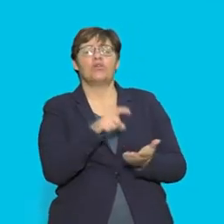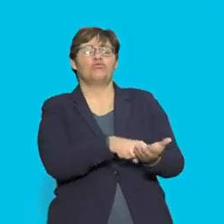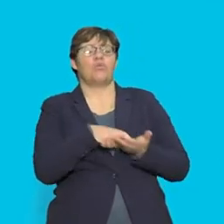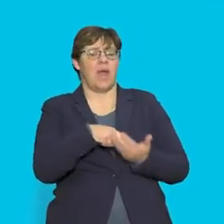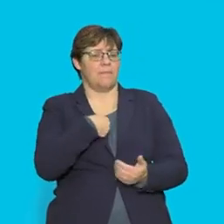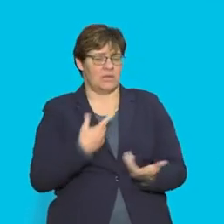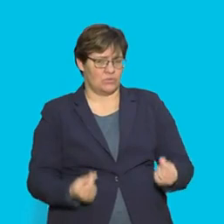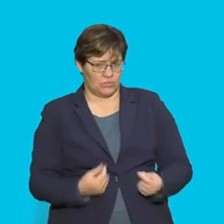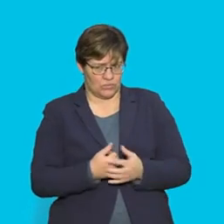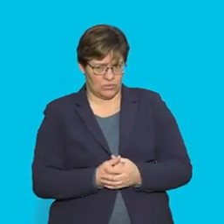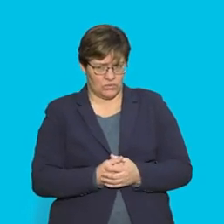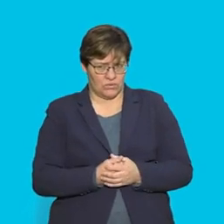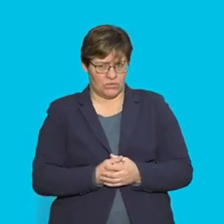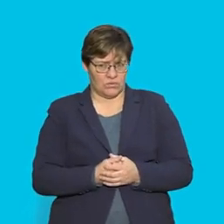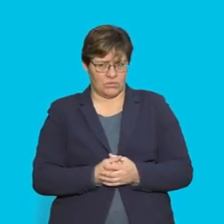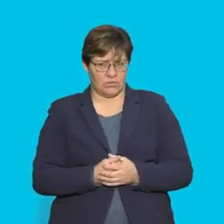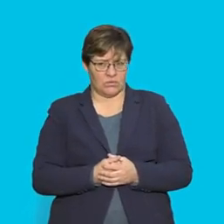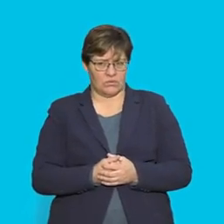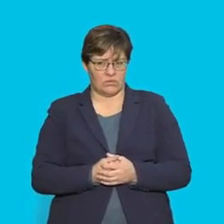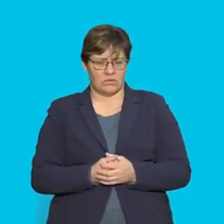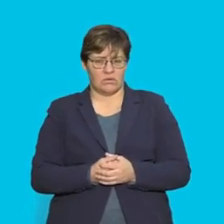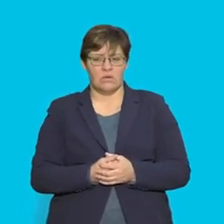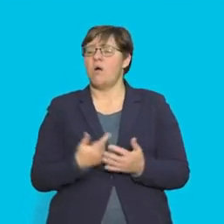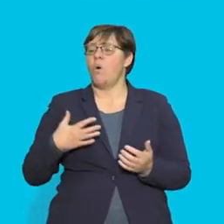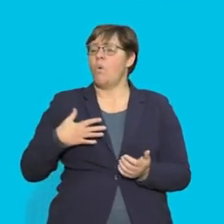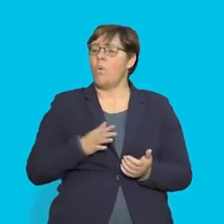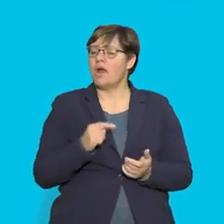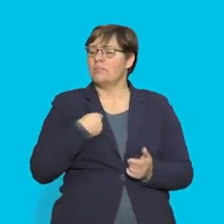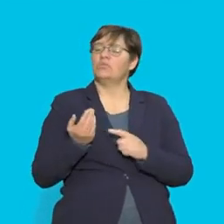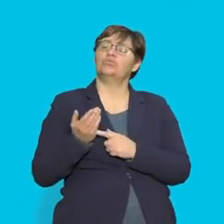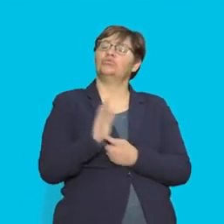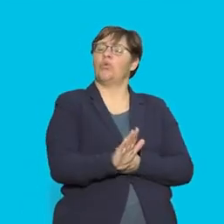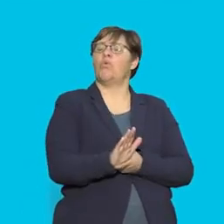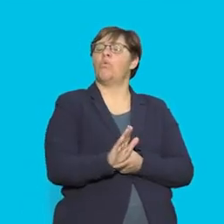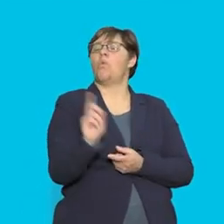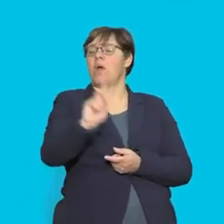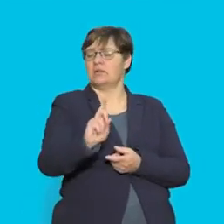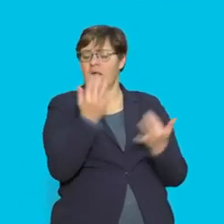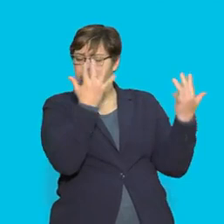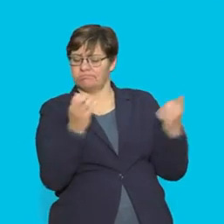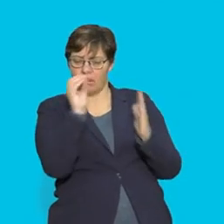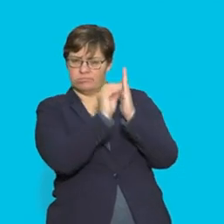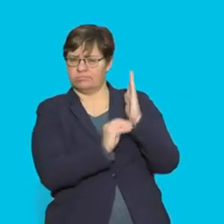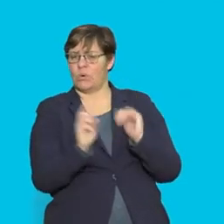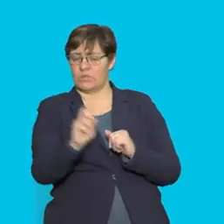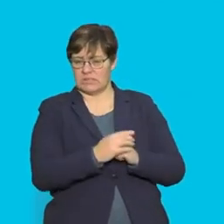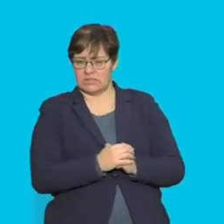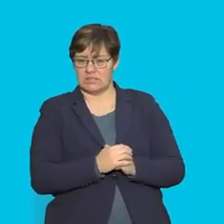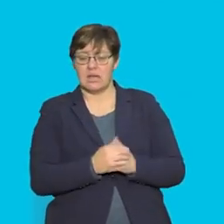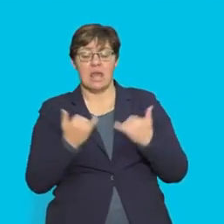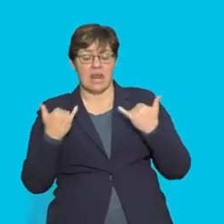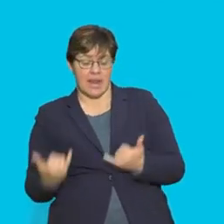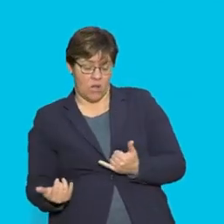is required of you? What do they want you to try and show? Then from that, you will then say,